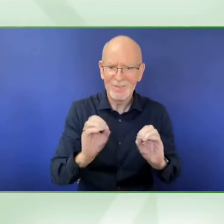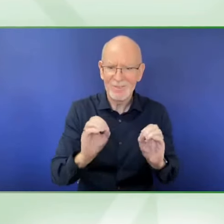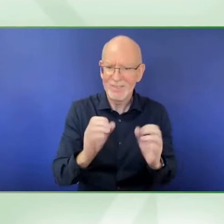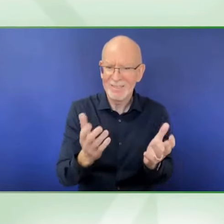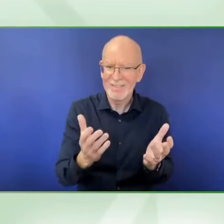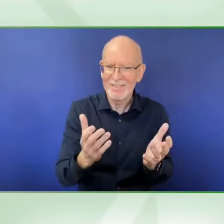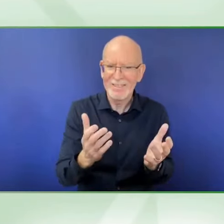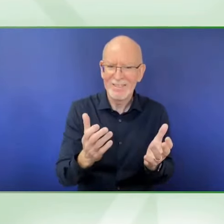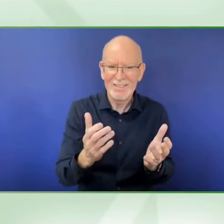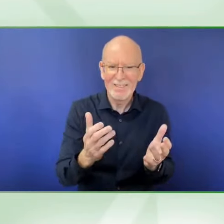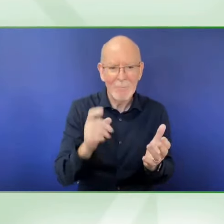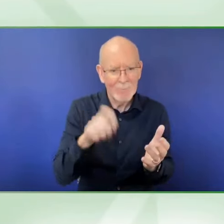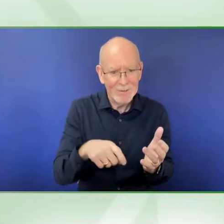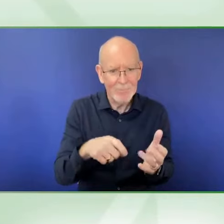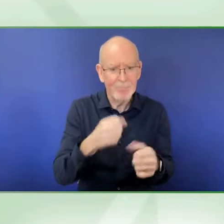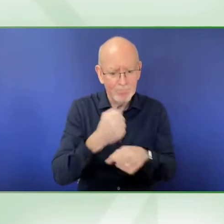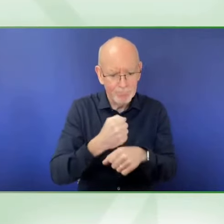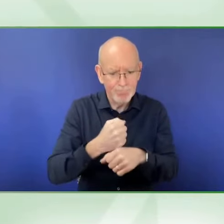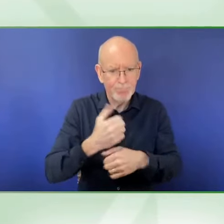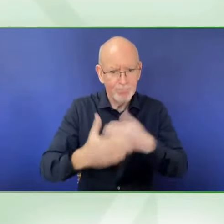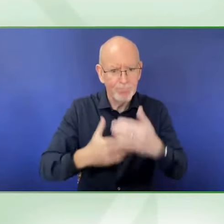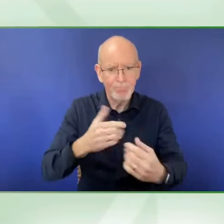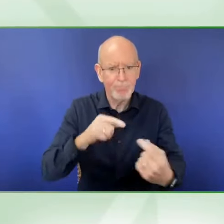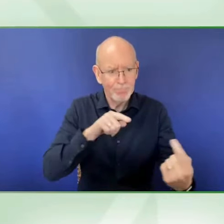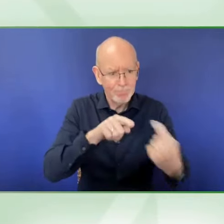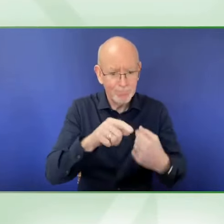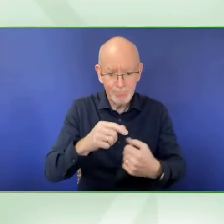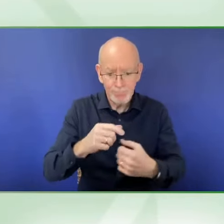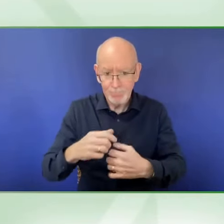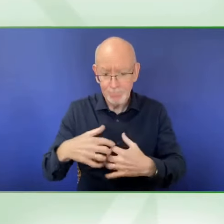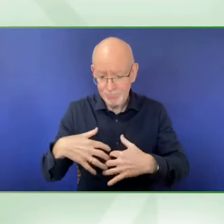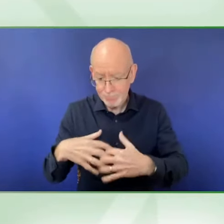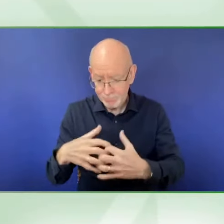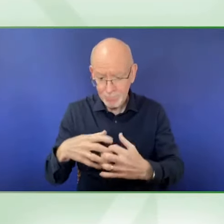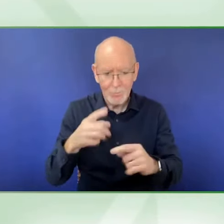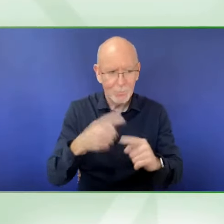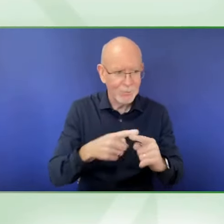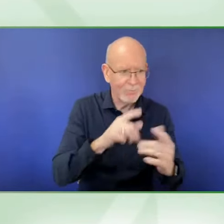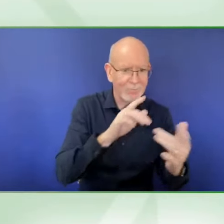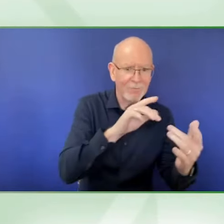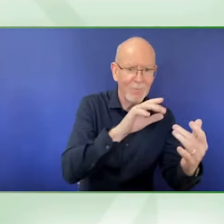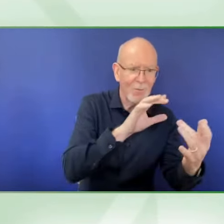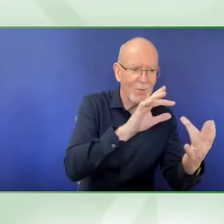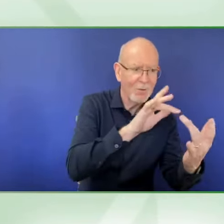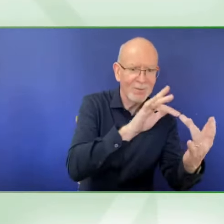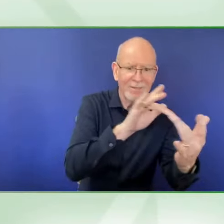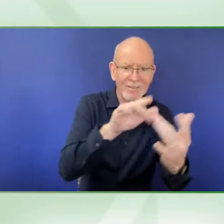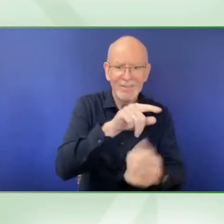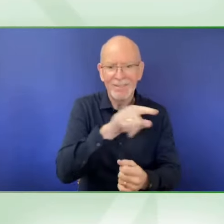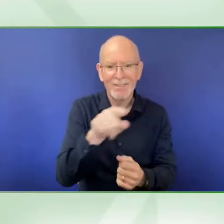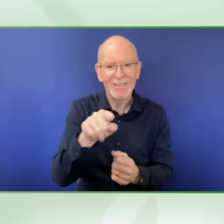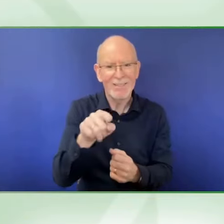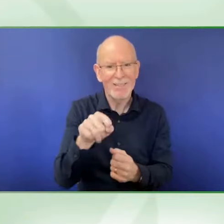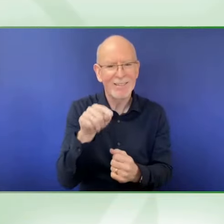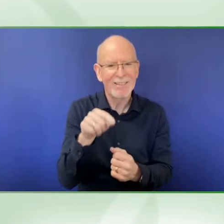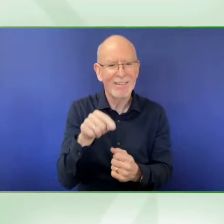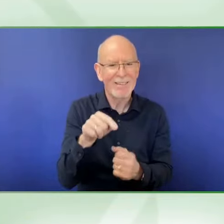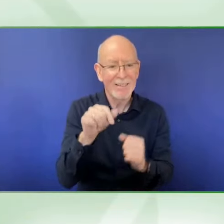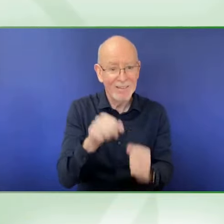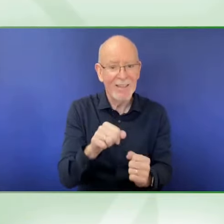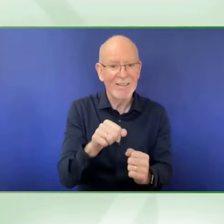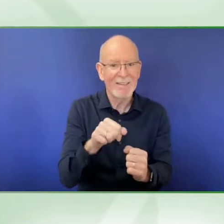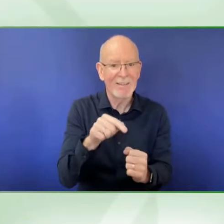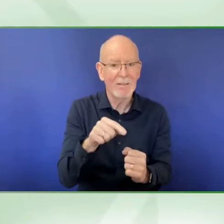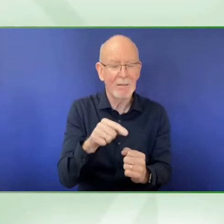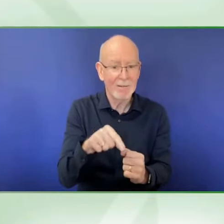the AstroVBI project. We can carry out the activity, we have carried out the activity, but we contact other teachers